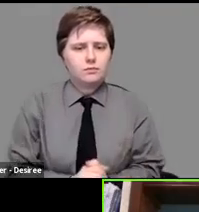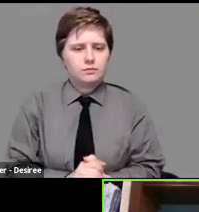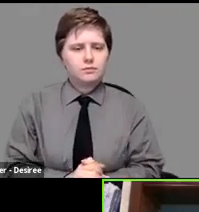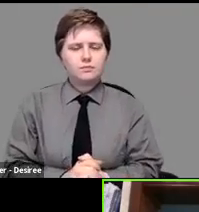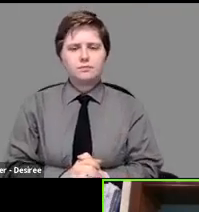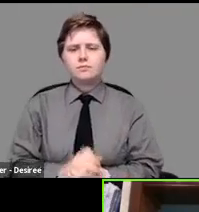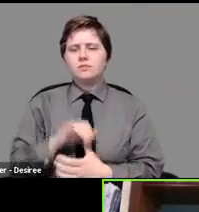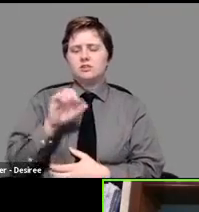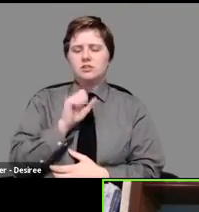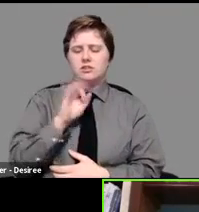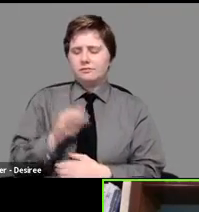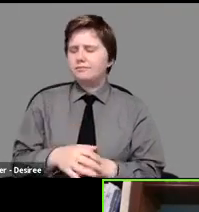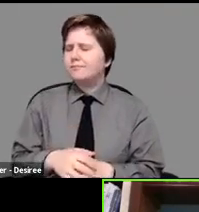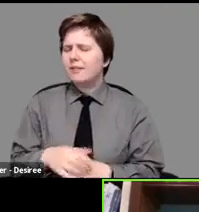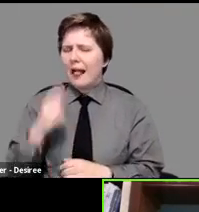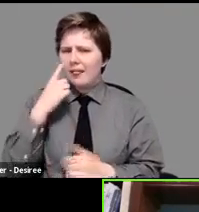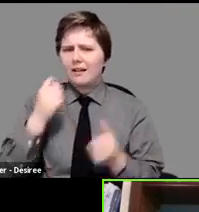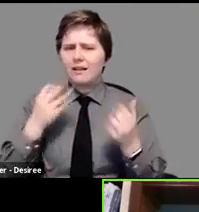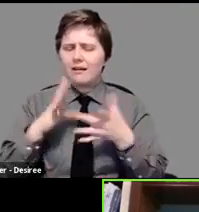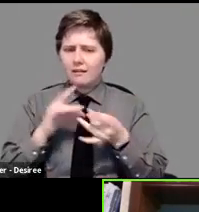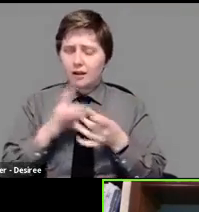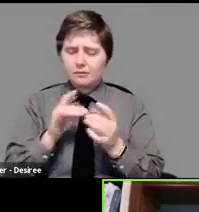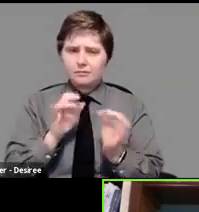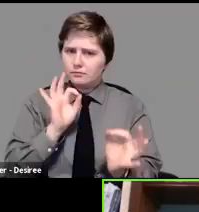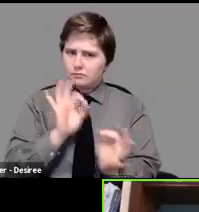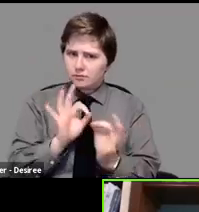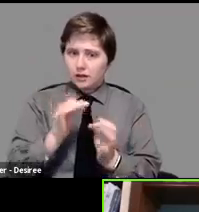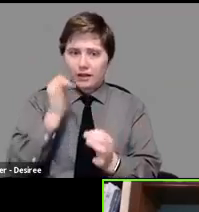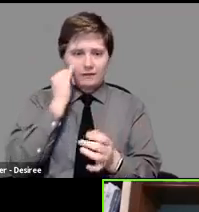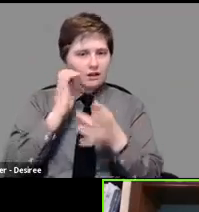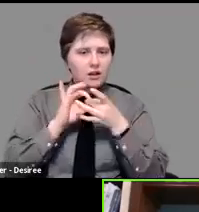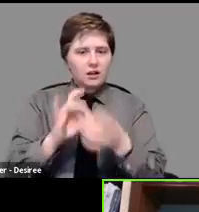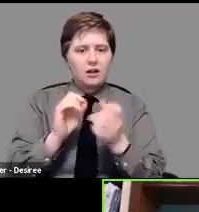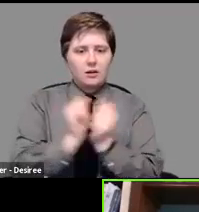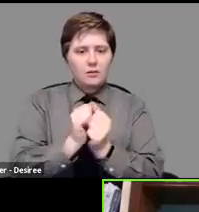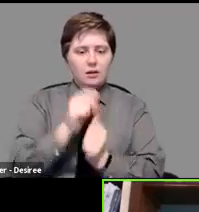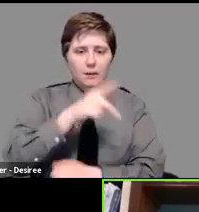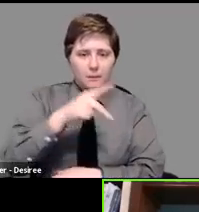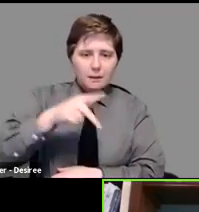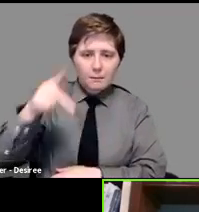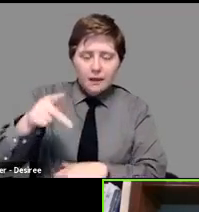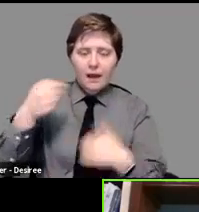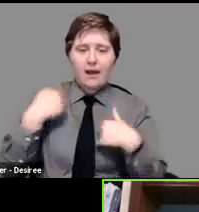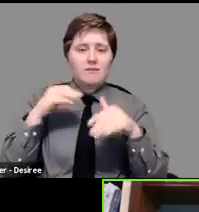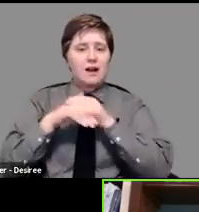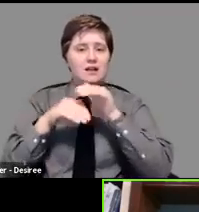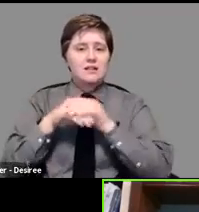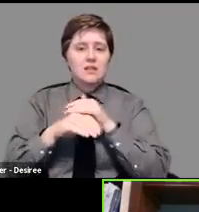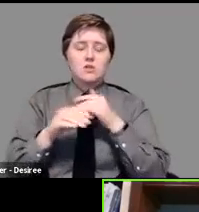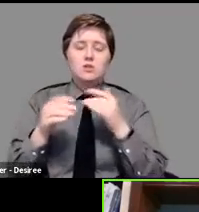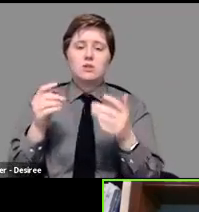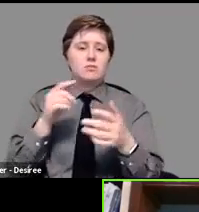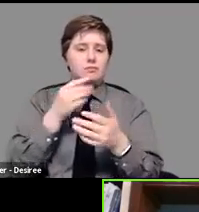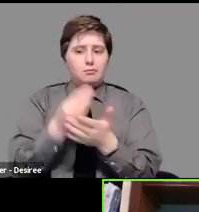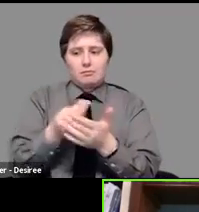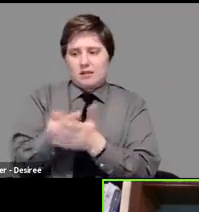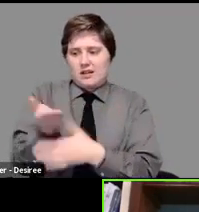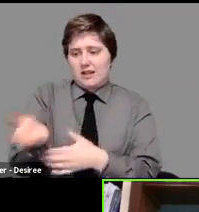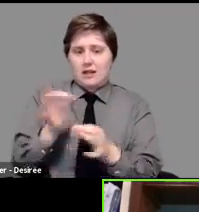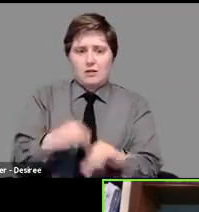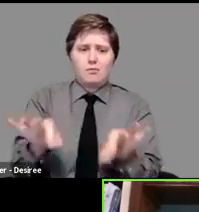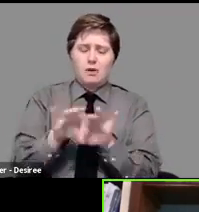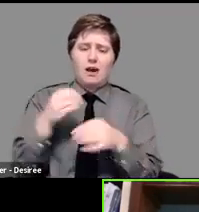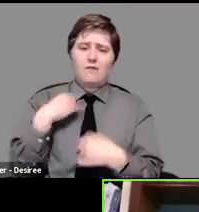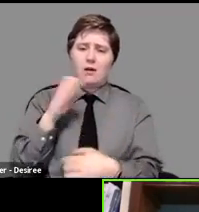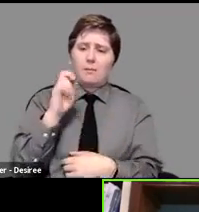I think a lot of the comments have been spot on, whether it relates to the PPP and getting access to those funds, the importance of having a